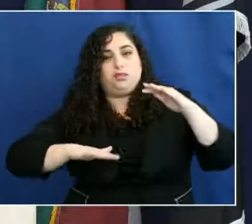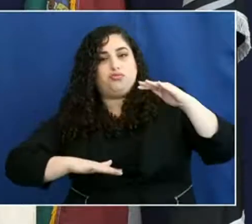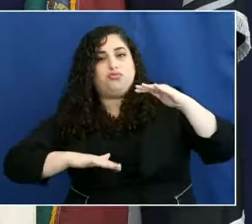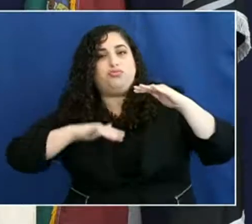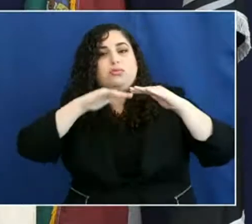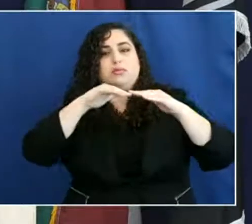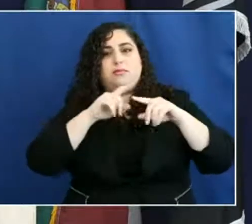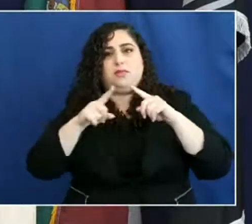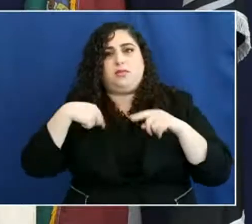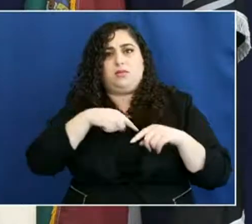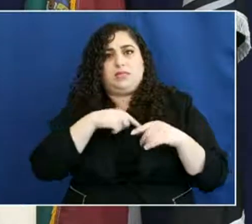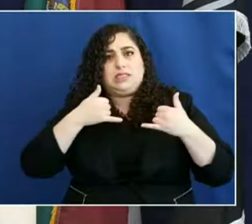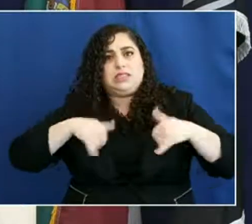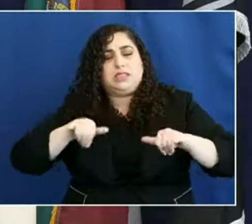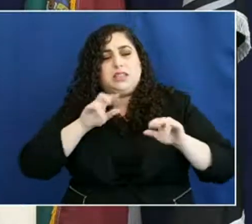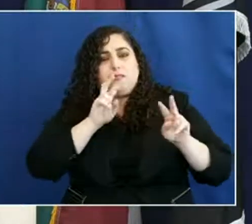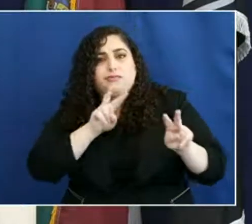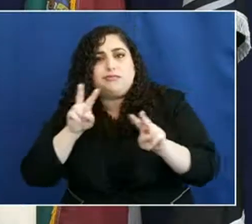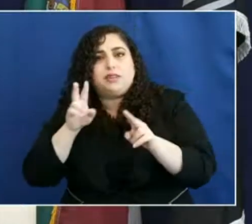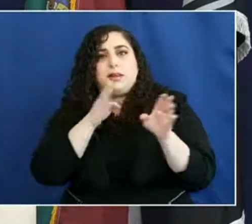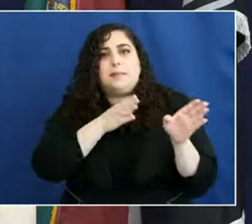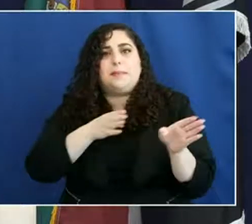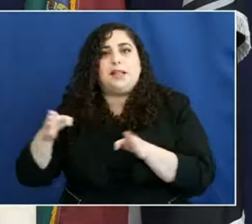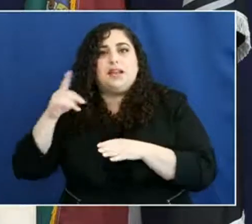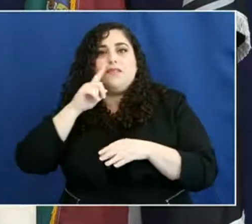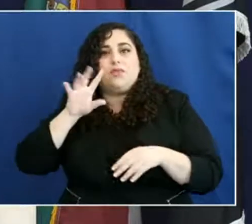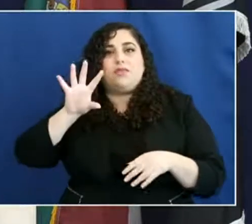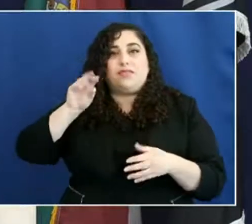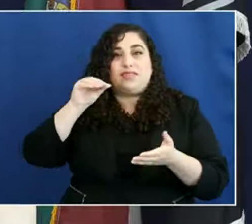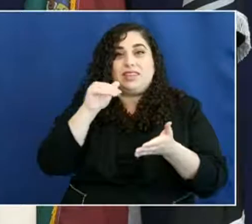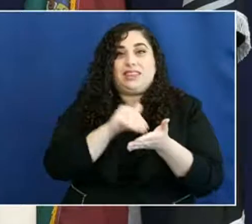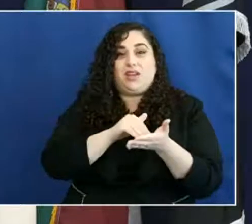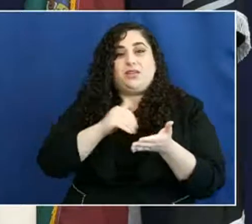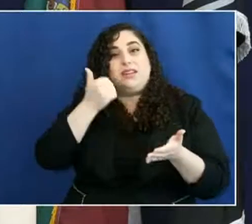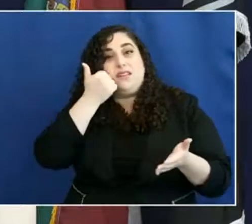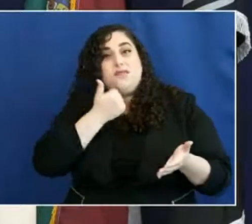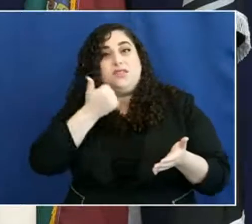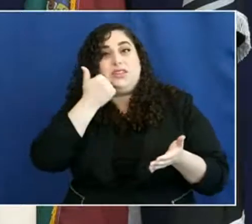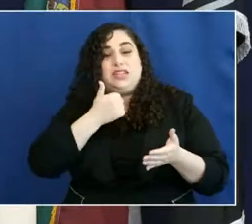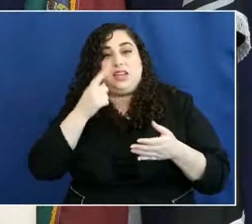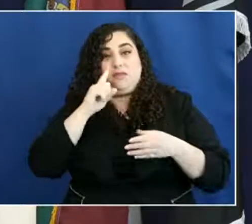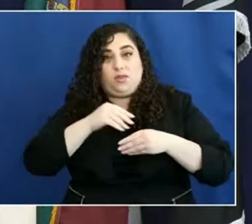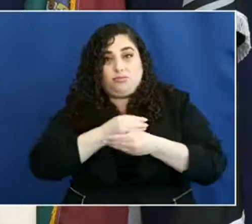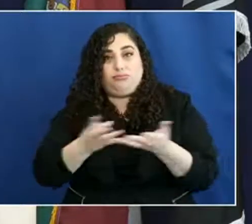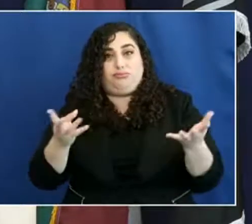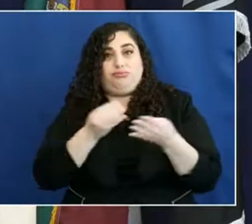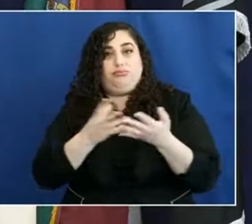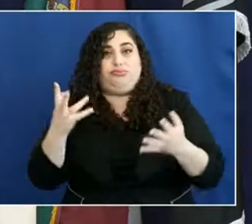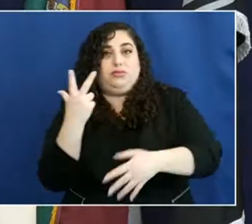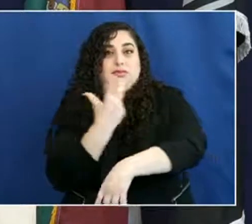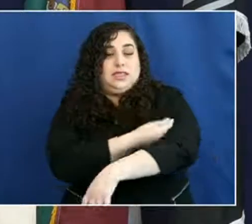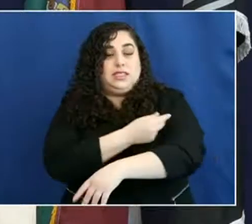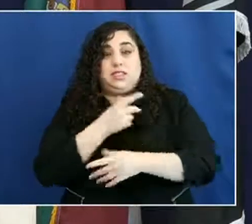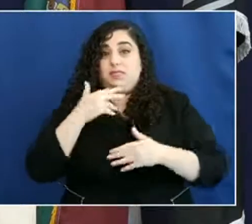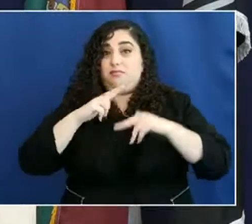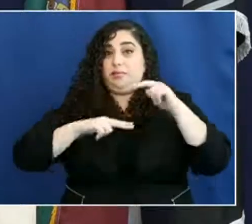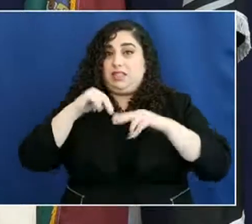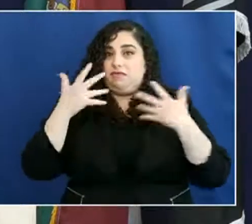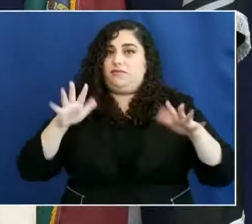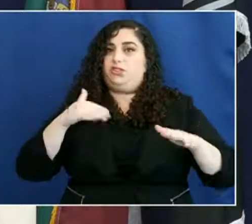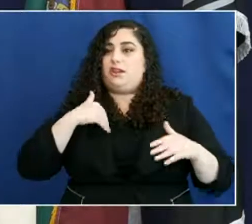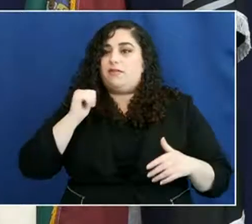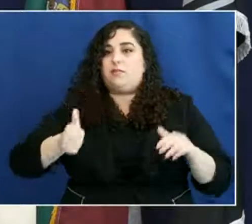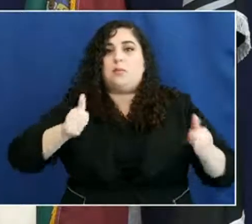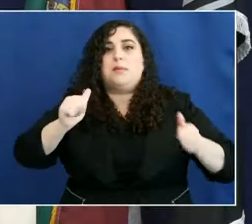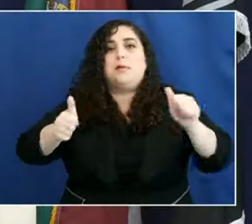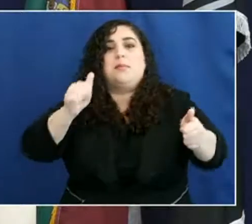plans in place where we could surge to do 50,000 a day at our network of vaccination sites. And again, that is additive to what